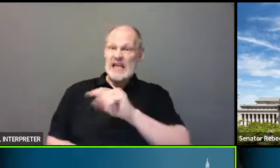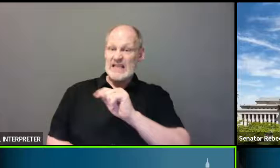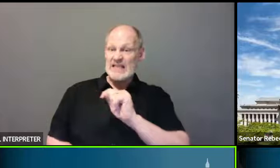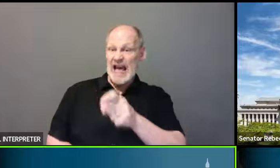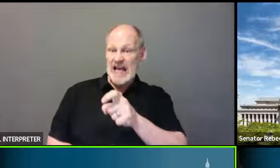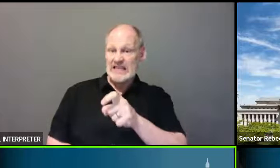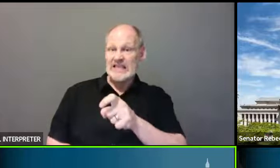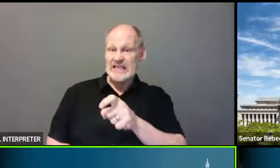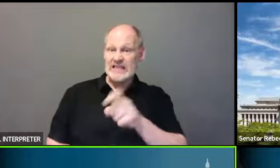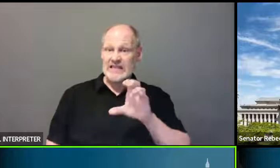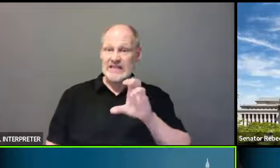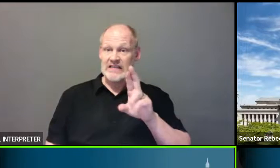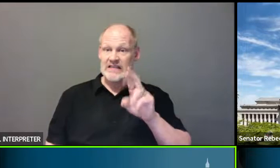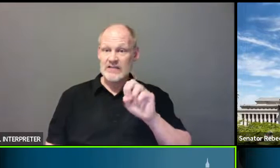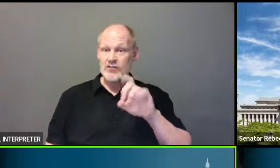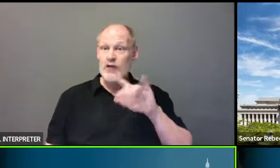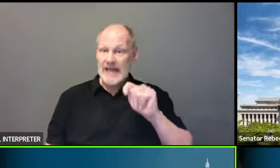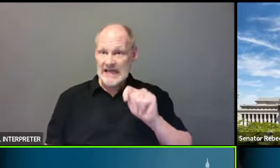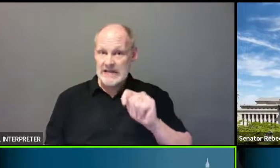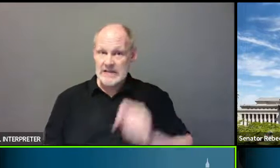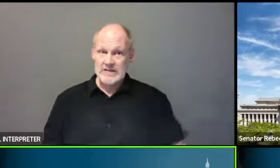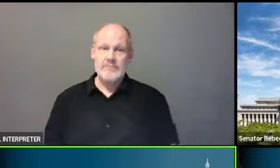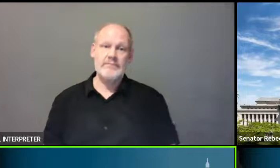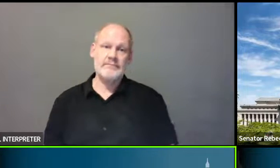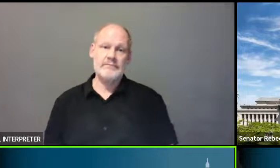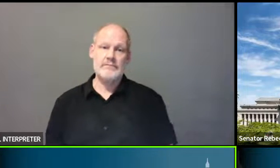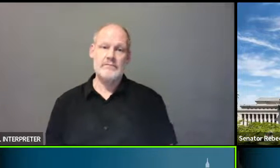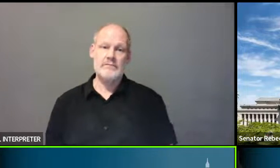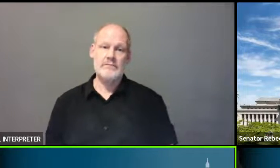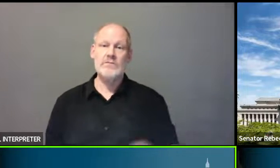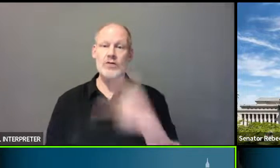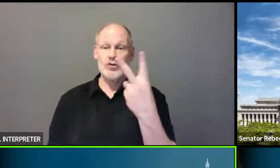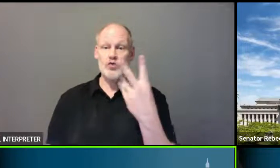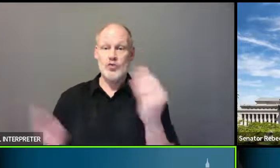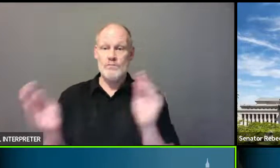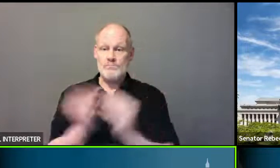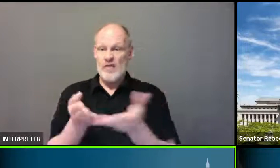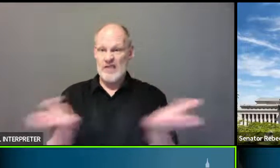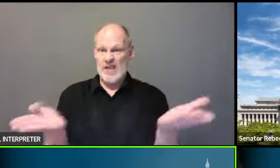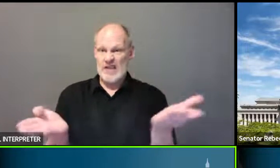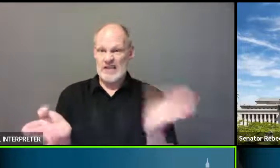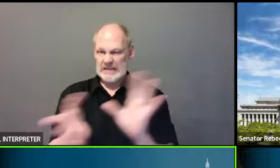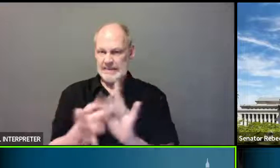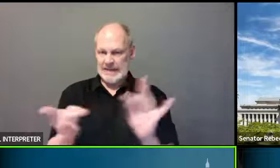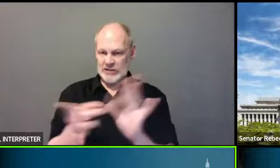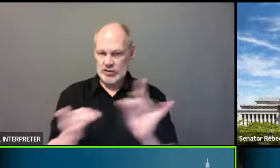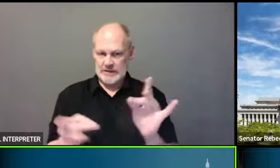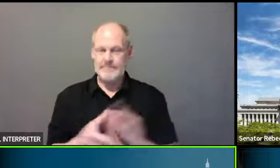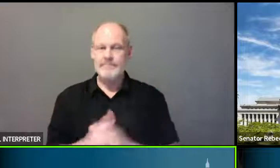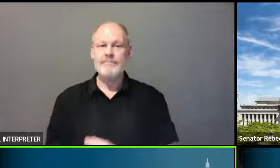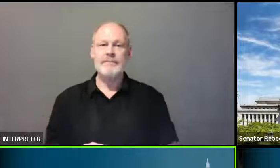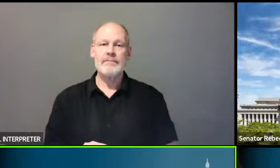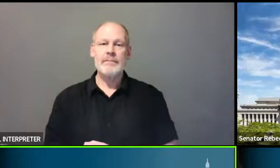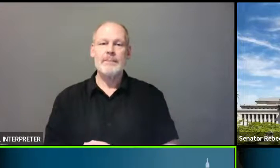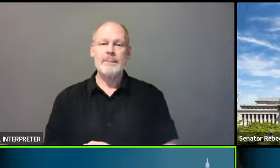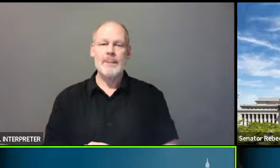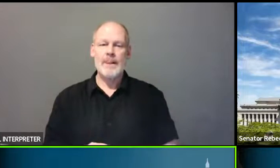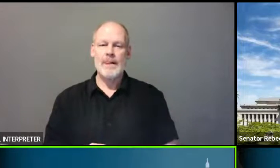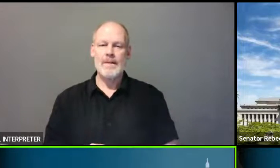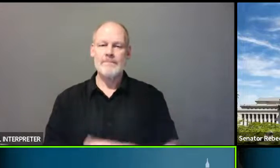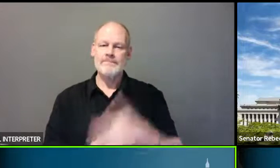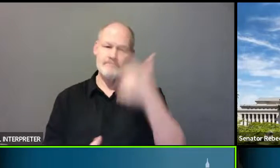credit. There are two other things that I will mention because it may not come immediately to